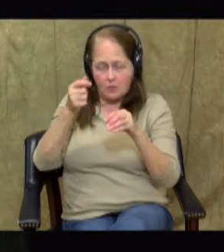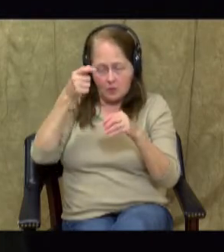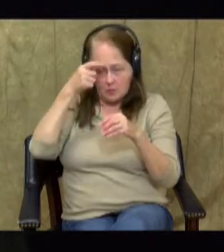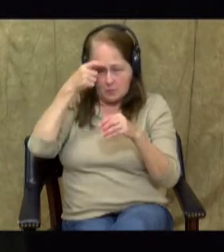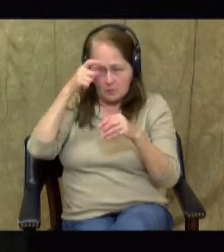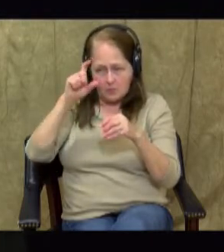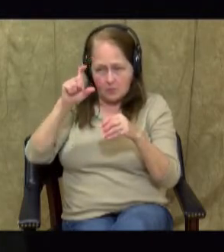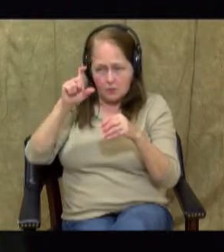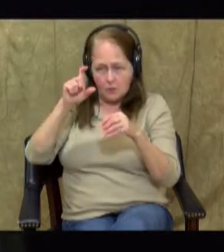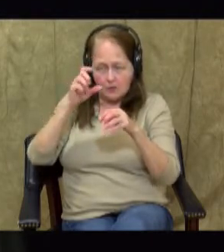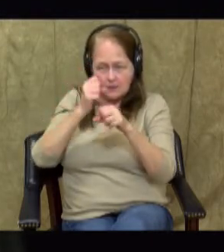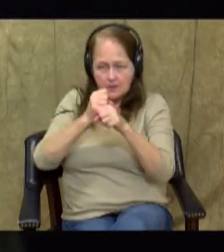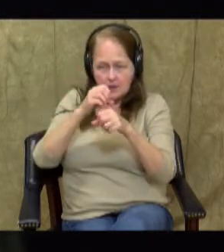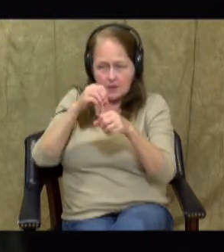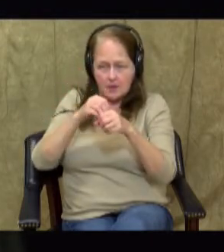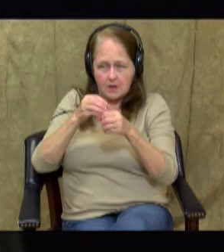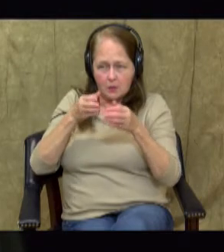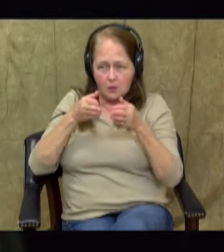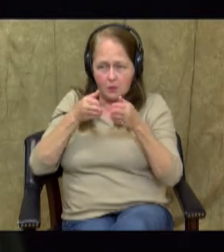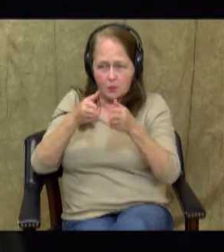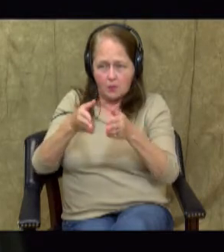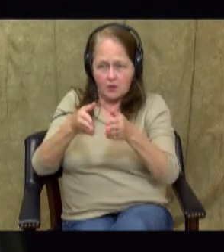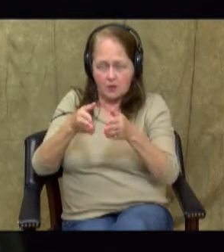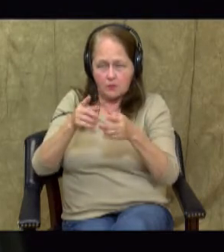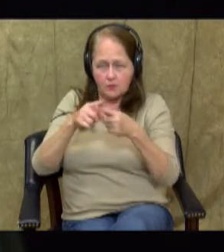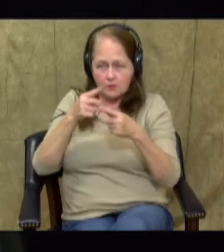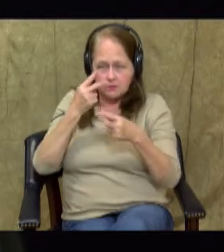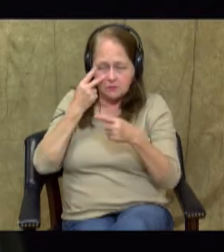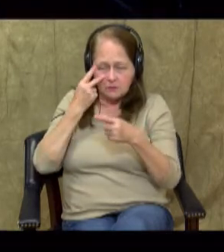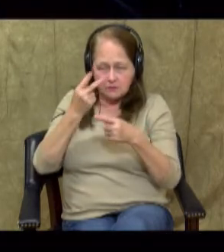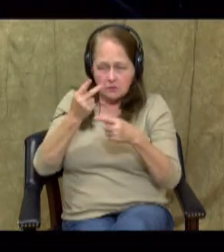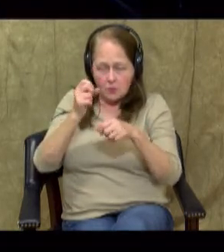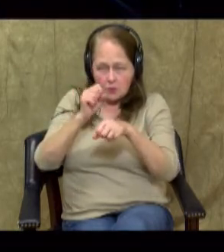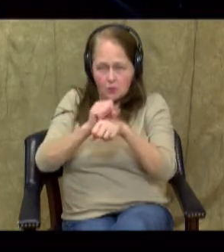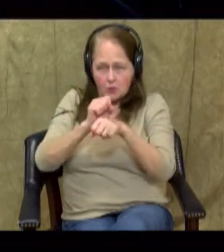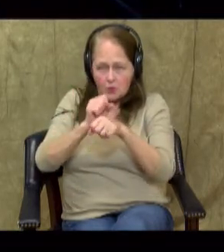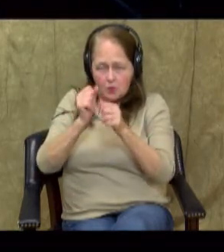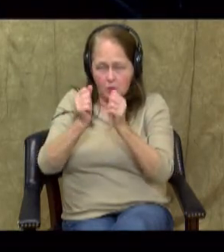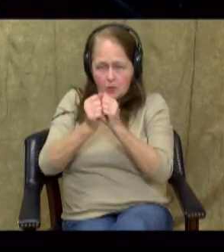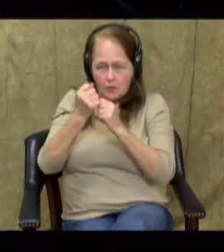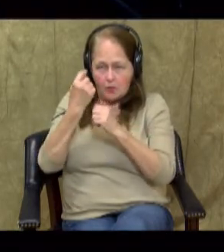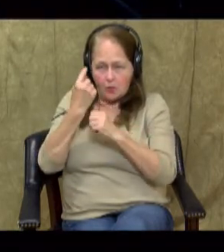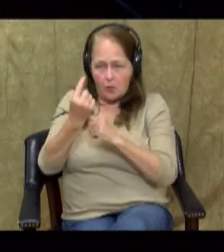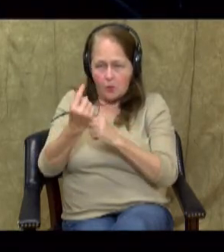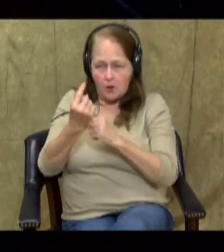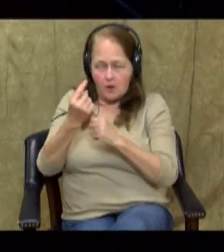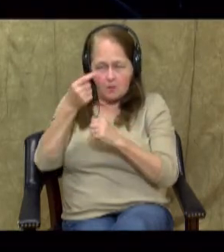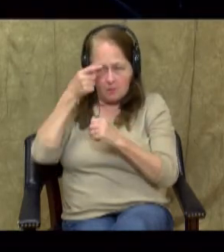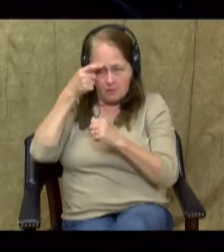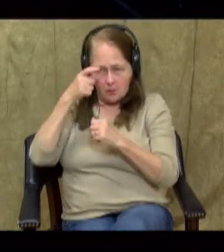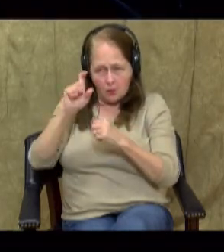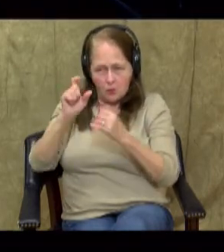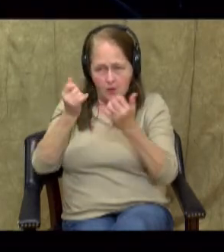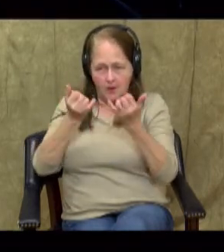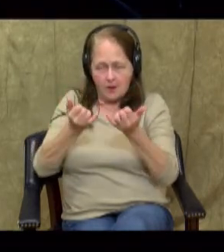moons to get in the way of what we're able to see, so we're going to work with just one moon now.